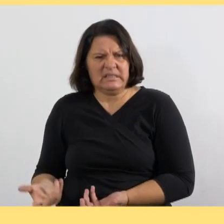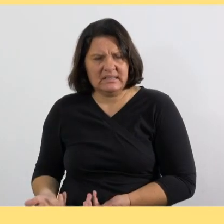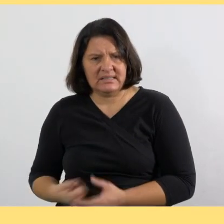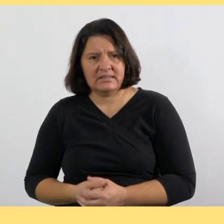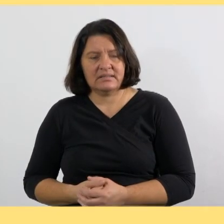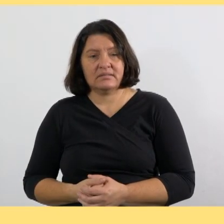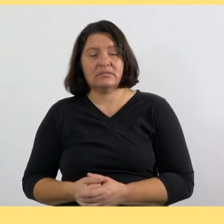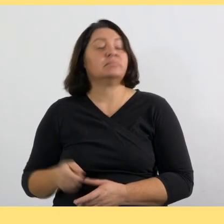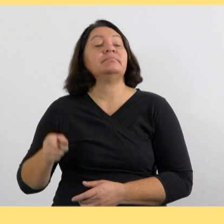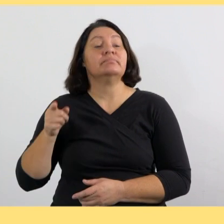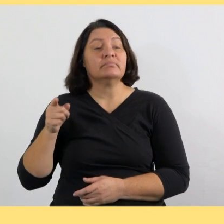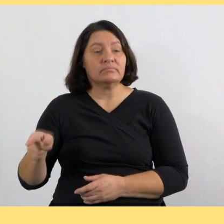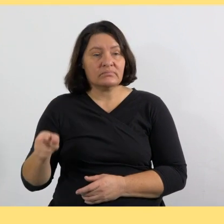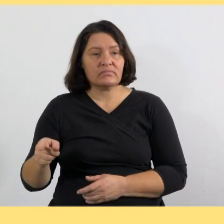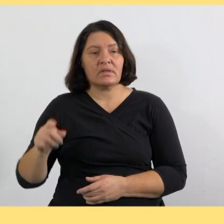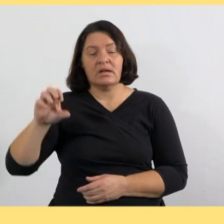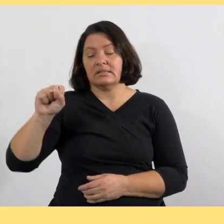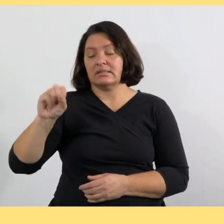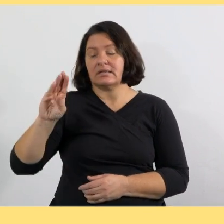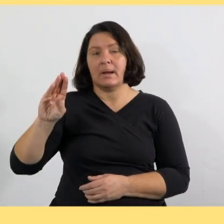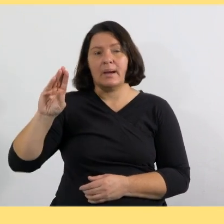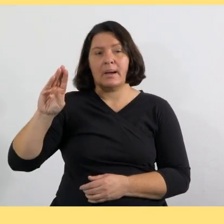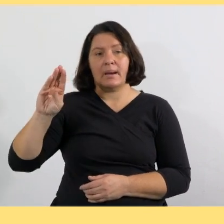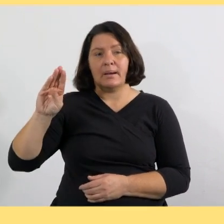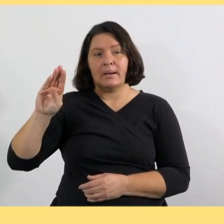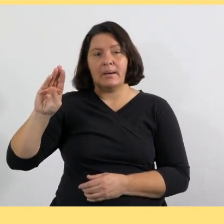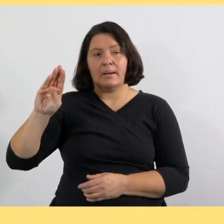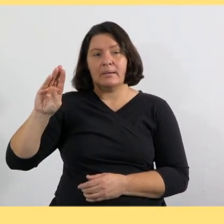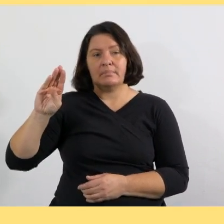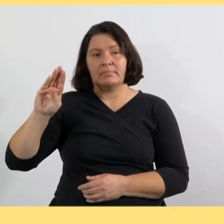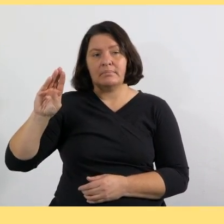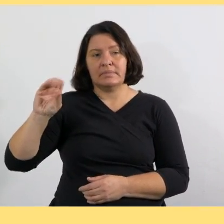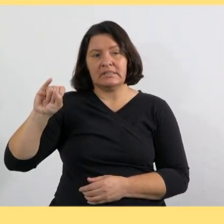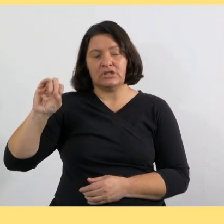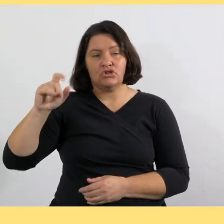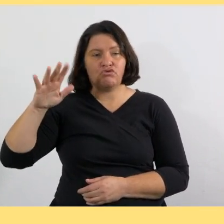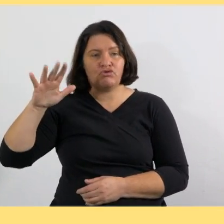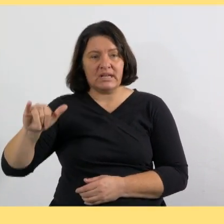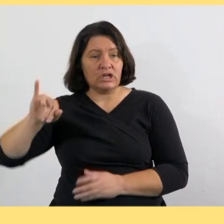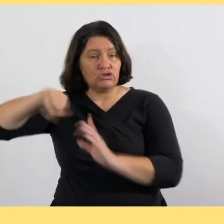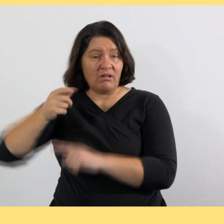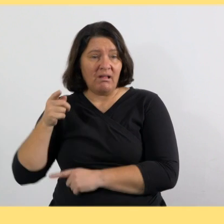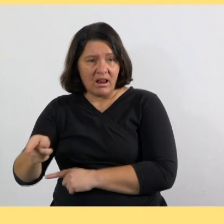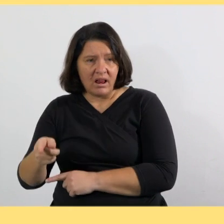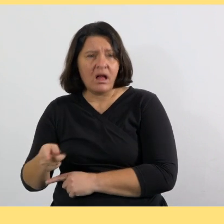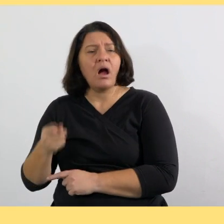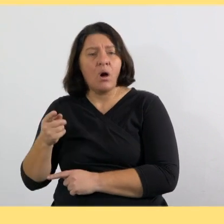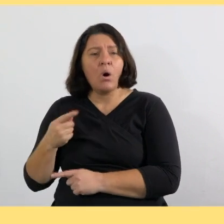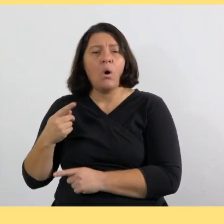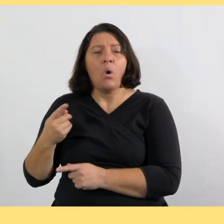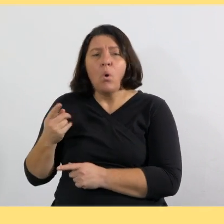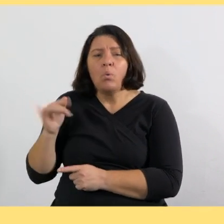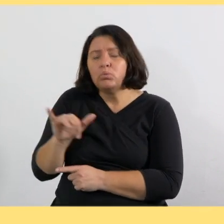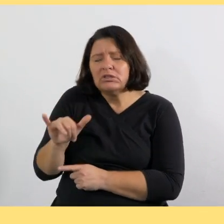The subsidiary journal in which all credit sales, take note, credit sales, remember now we are dealing with